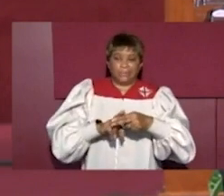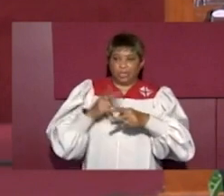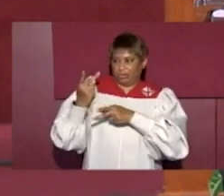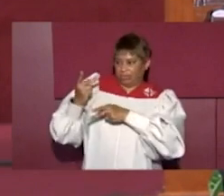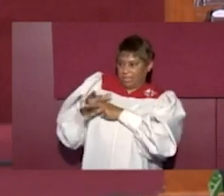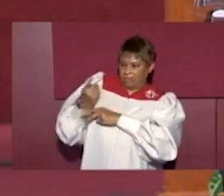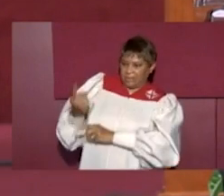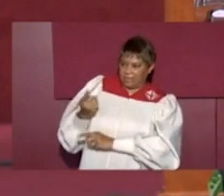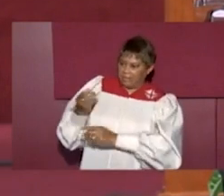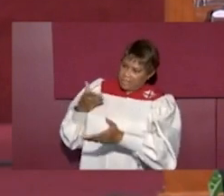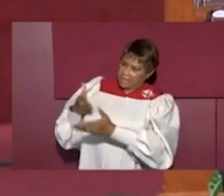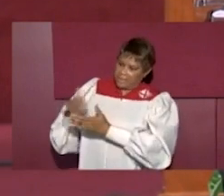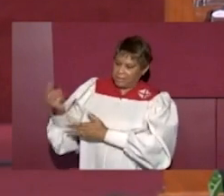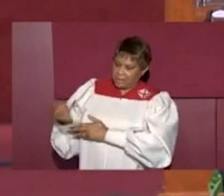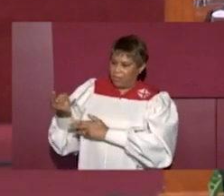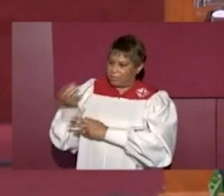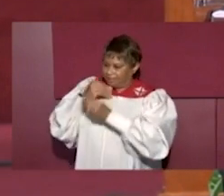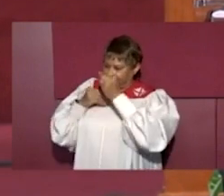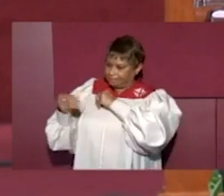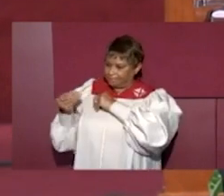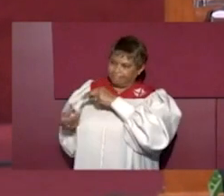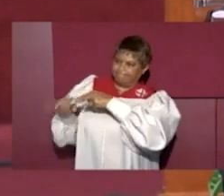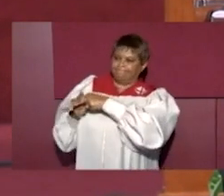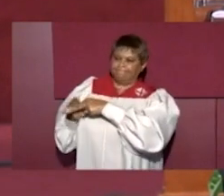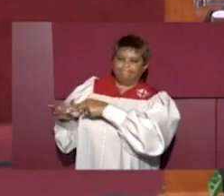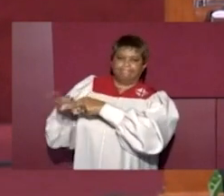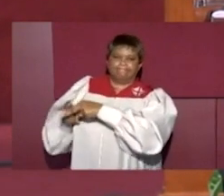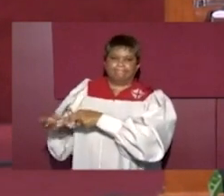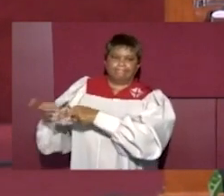something against somebody and packing on the pounds on yourself.